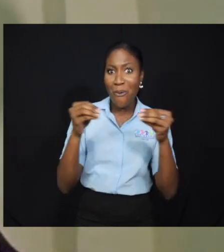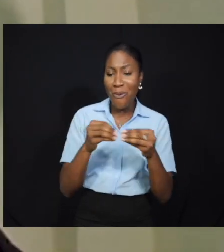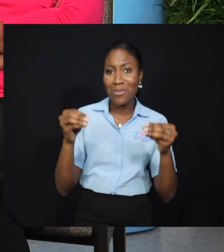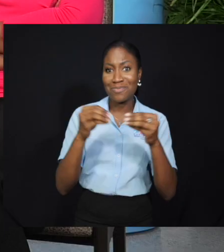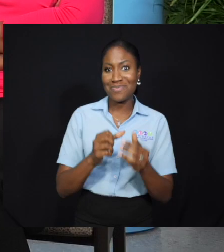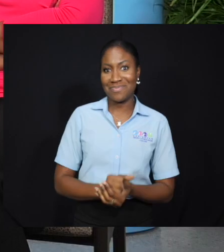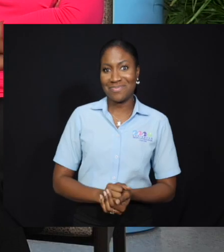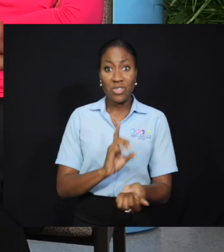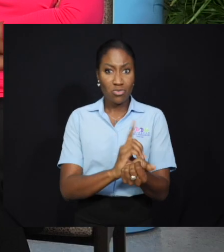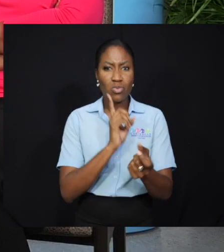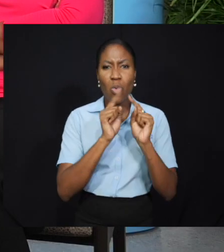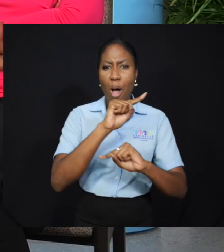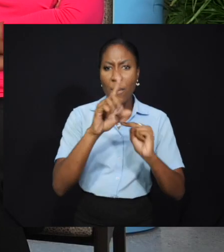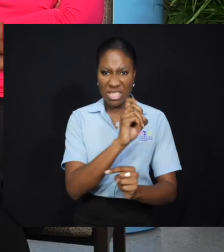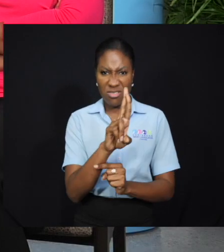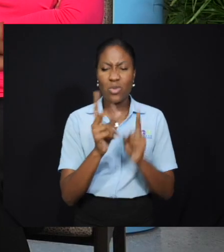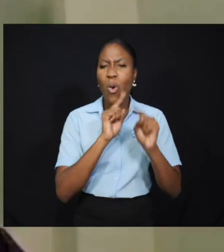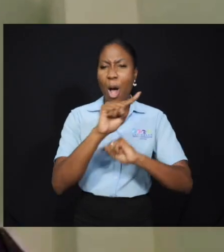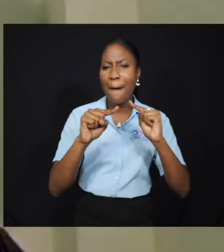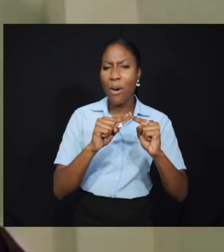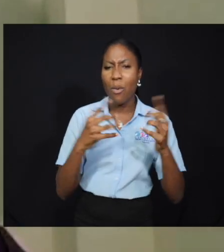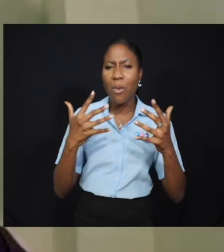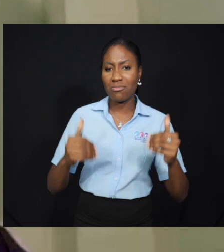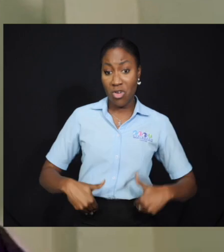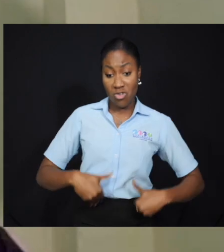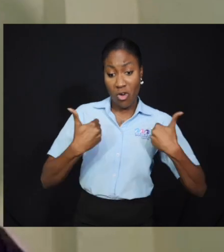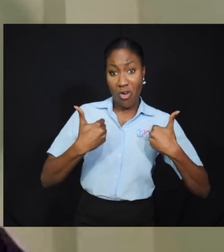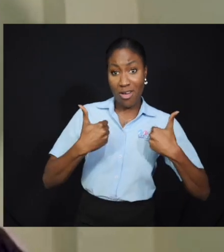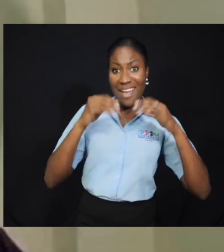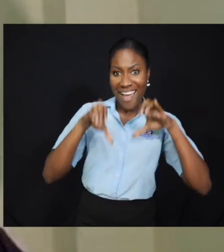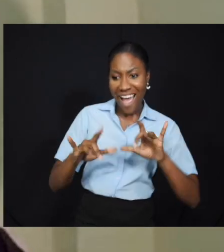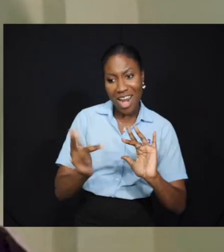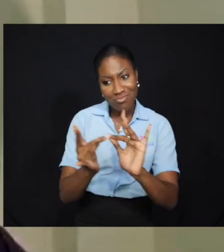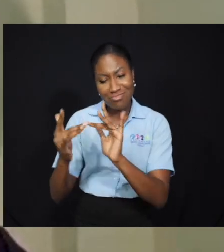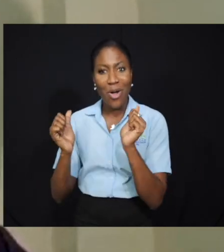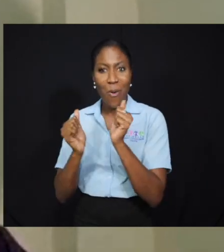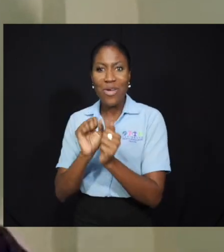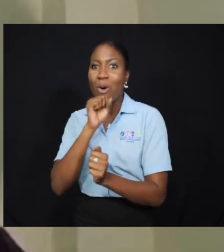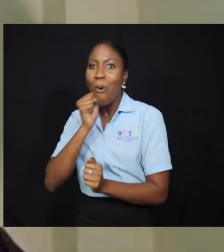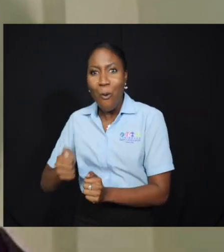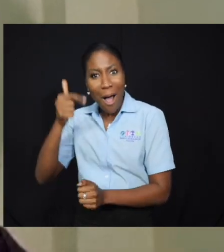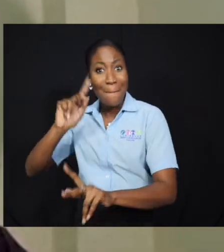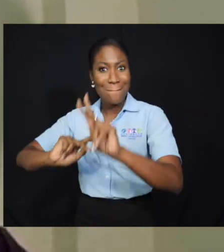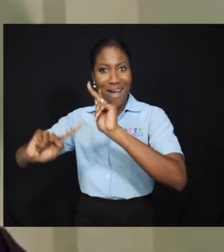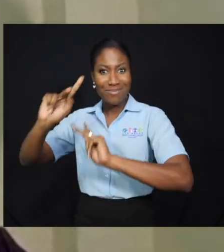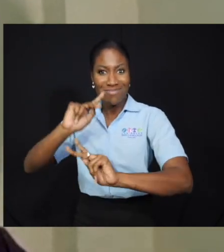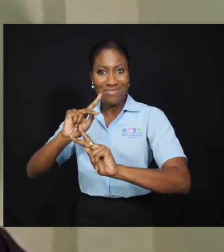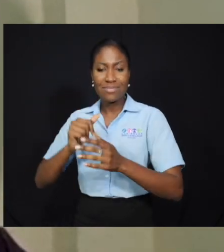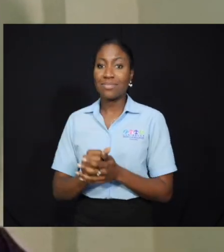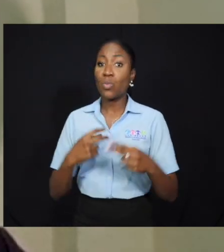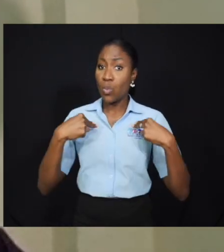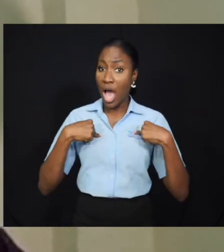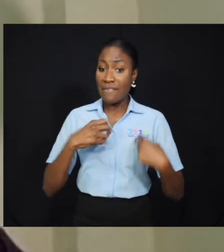older. We may not have young children, but we have young staff members who are very tech savvy, and they